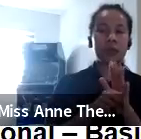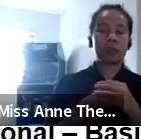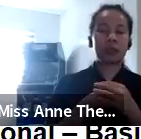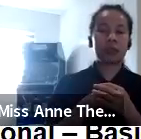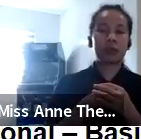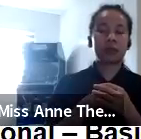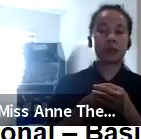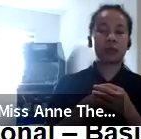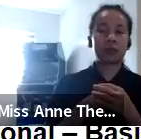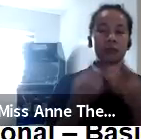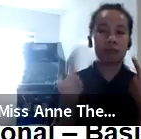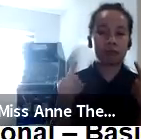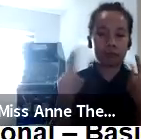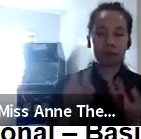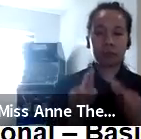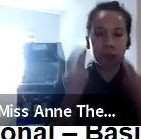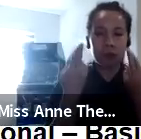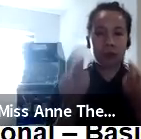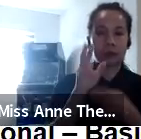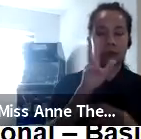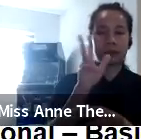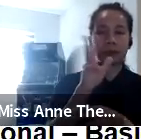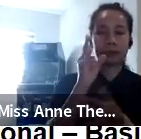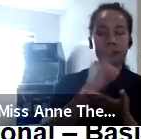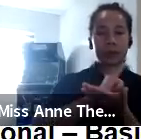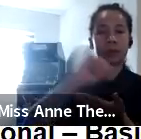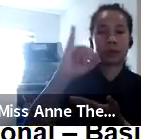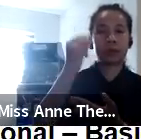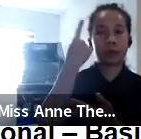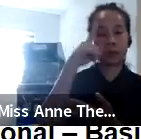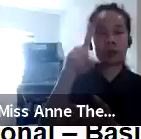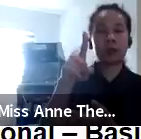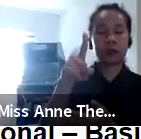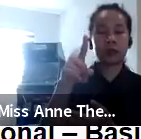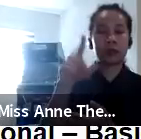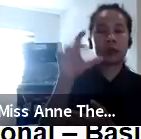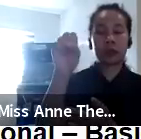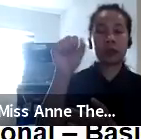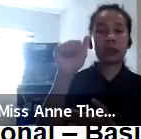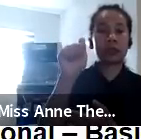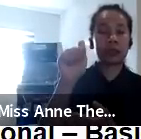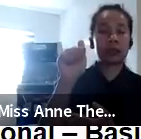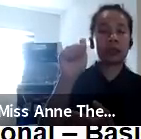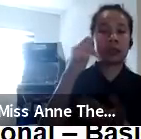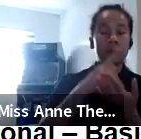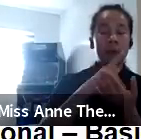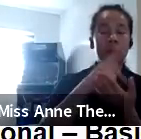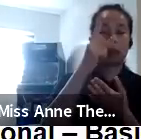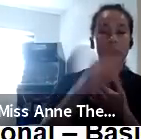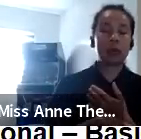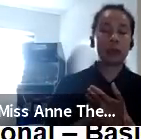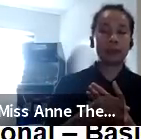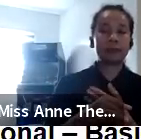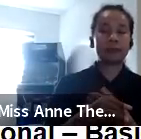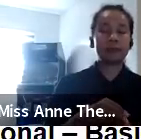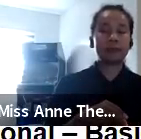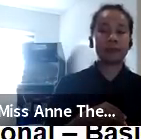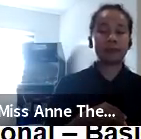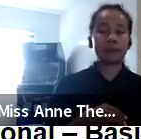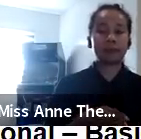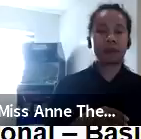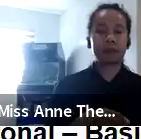I have recommended 3 institutions for the Southeast Asian Teachers Program so far. It's not as